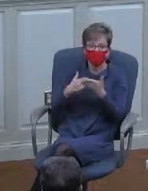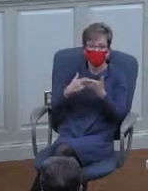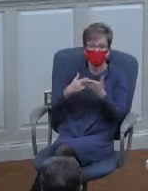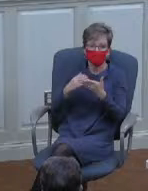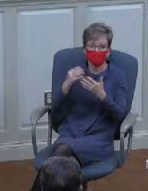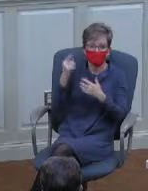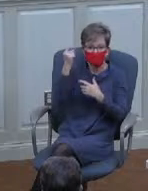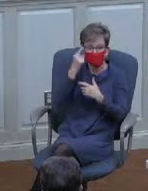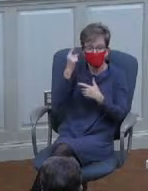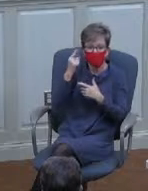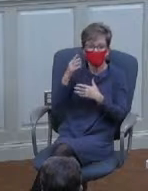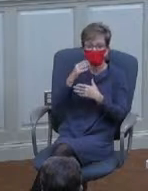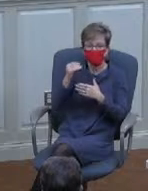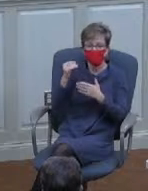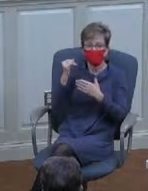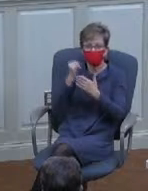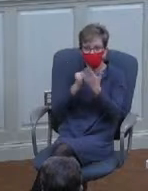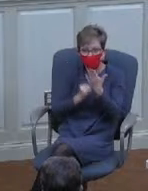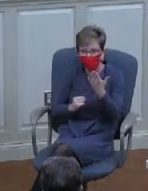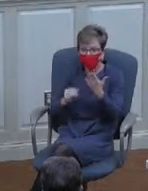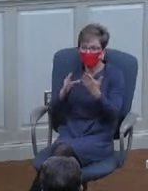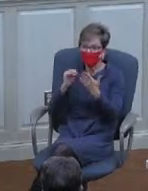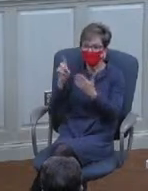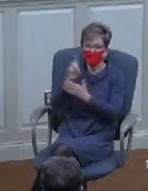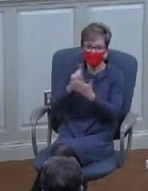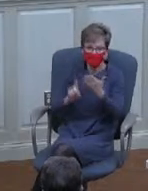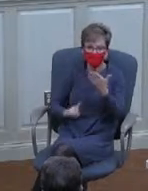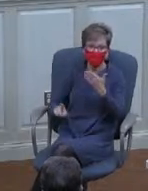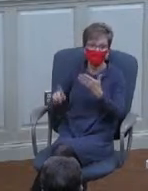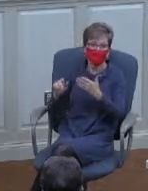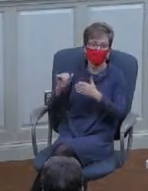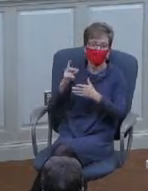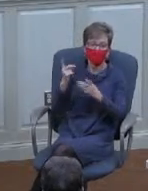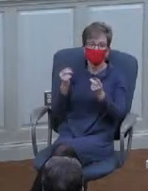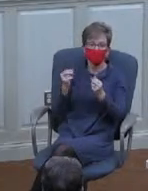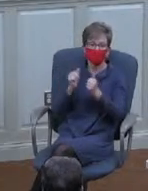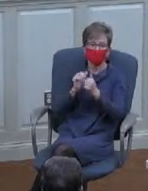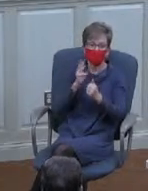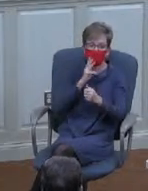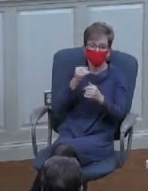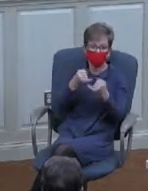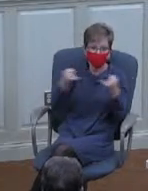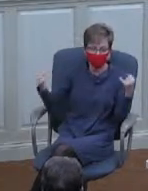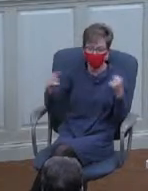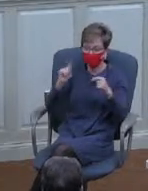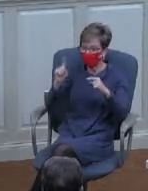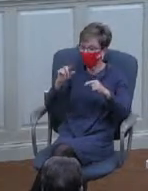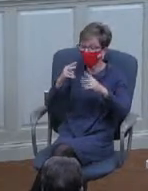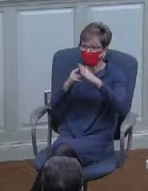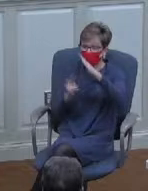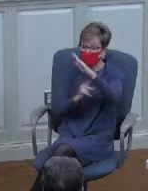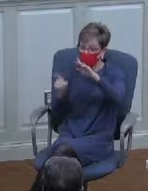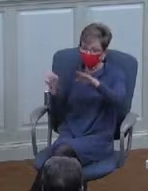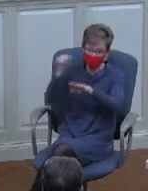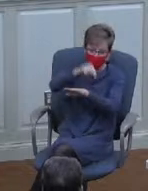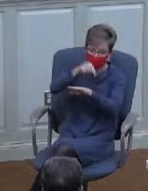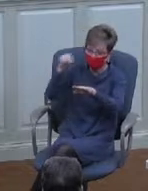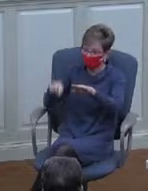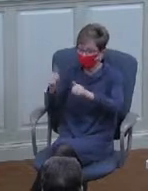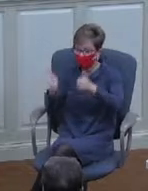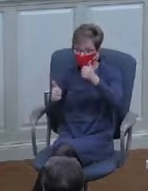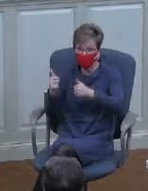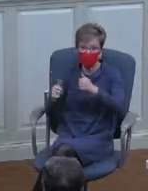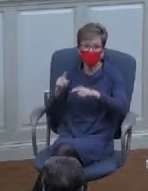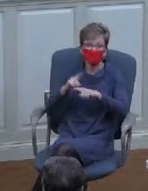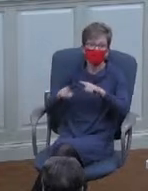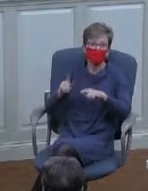thoughts and drawings and design of where we want to come through with our water line on what side of the bridge. That way, it's not shown here, but